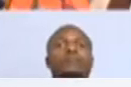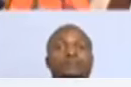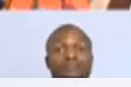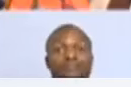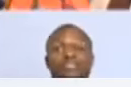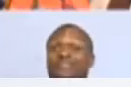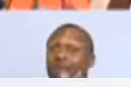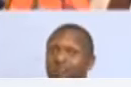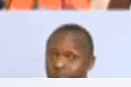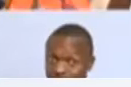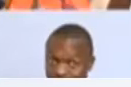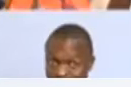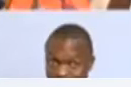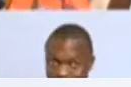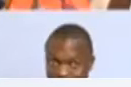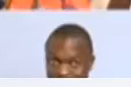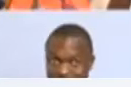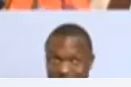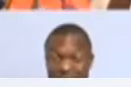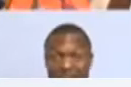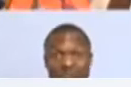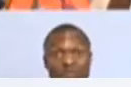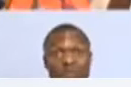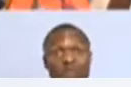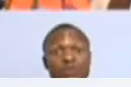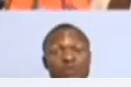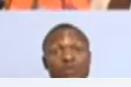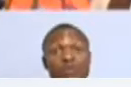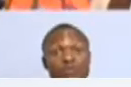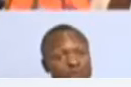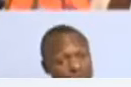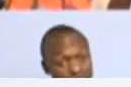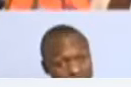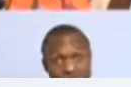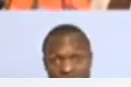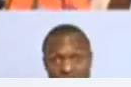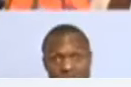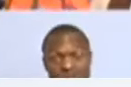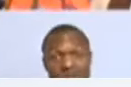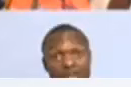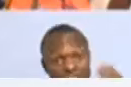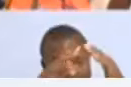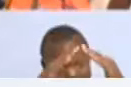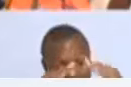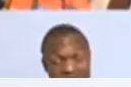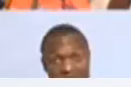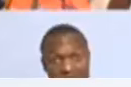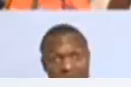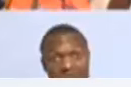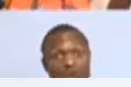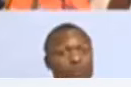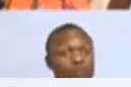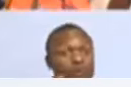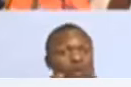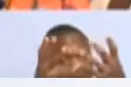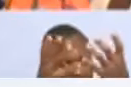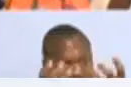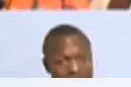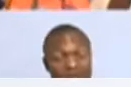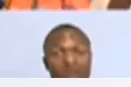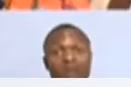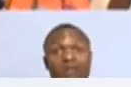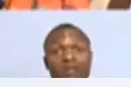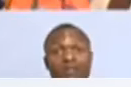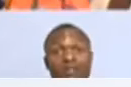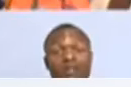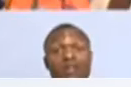important. To further cushion beneficiary households from the effects of the drought, the regular social cash